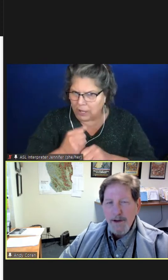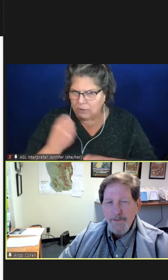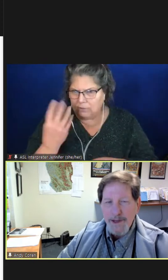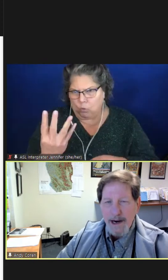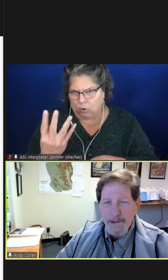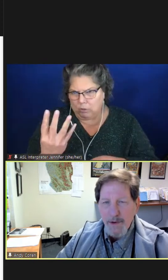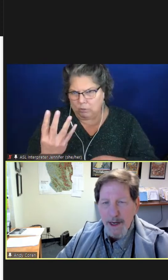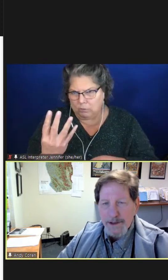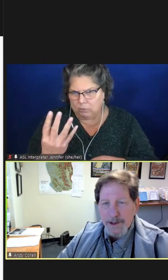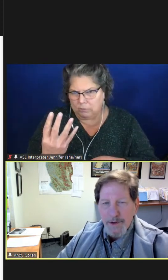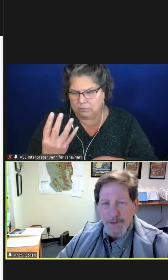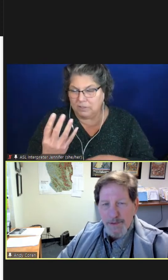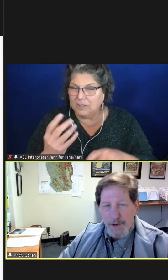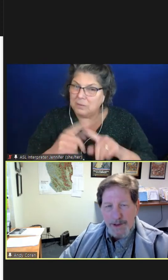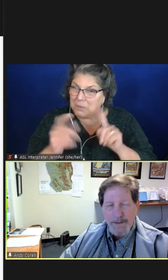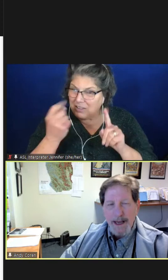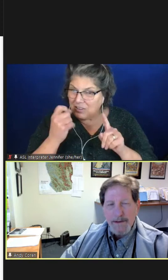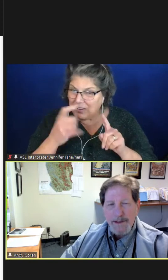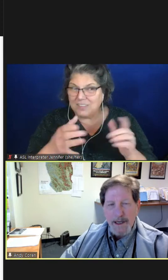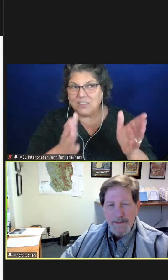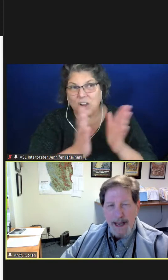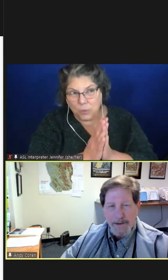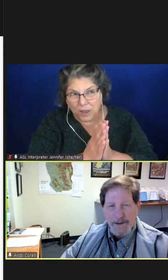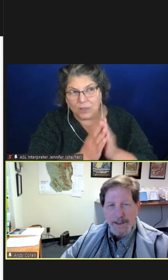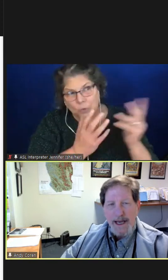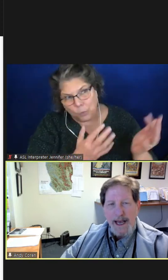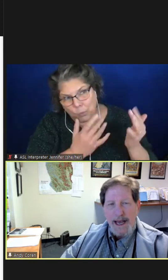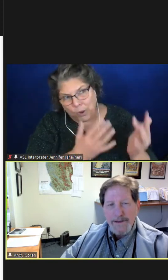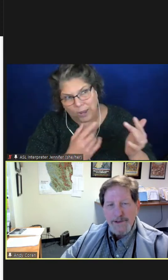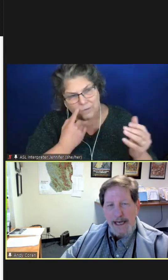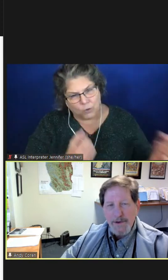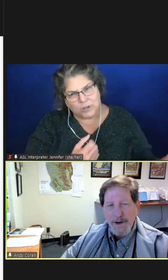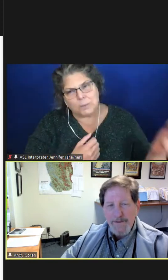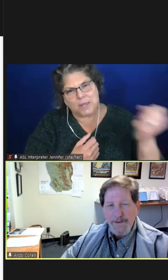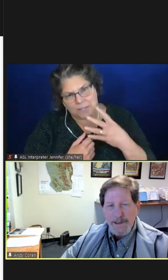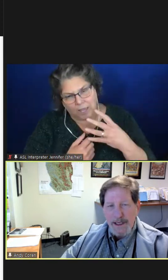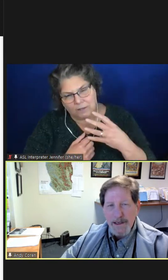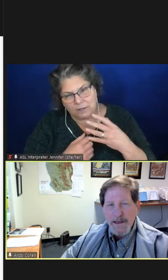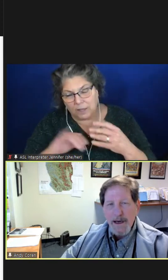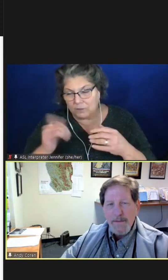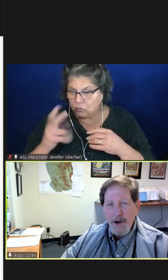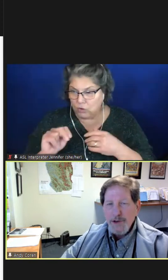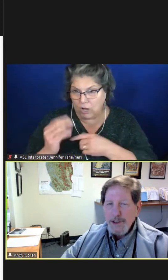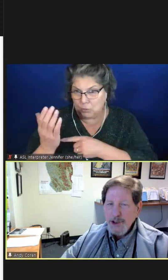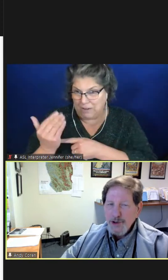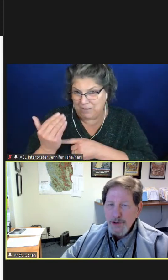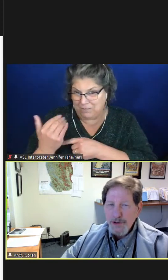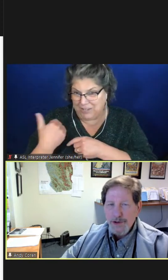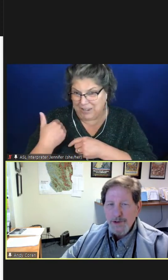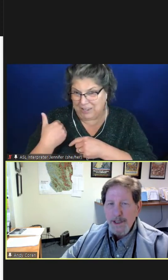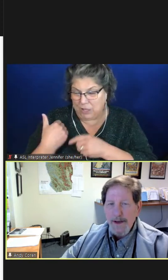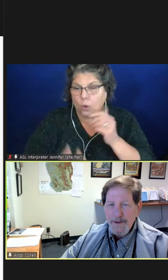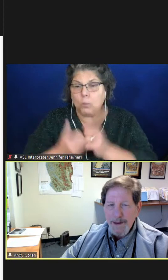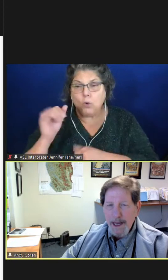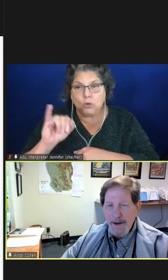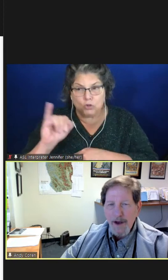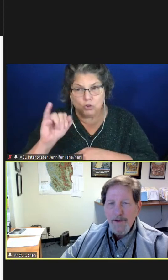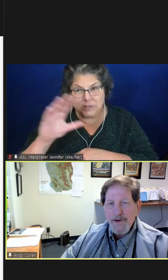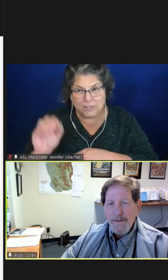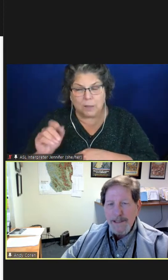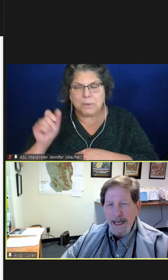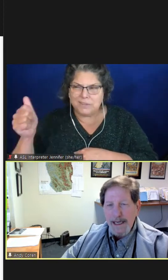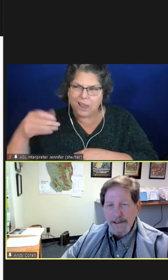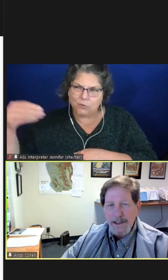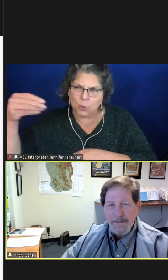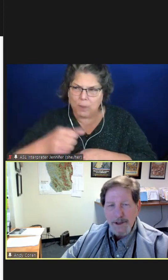taking a while for that request to go through and the mail to come out. As of January 15th, most insurers will have to pay